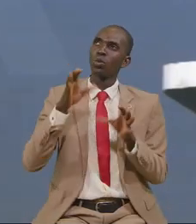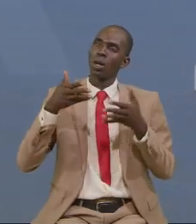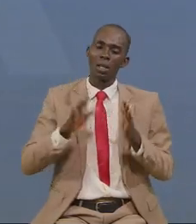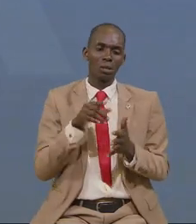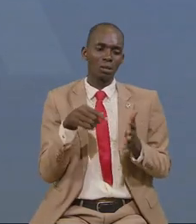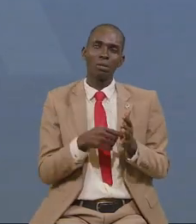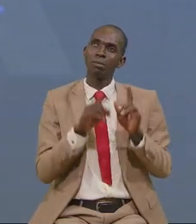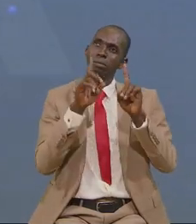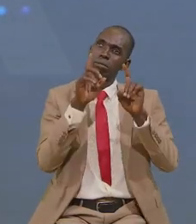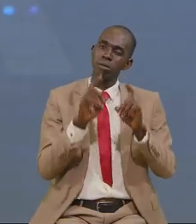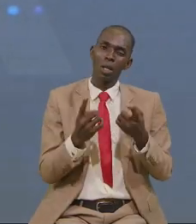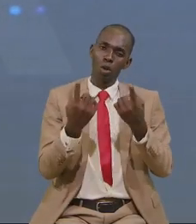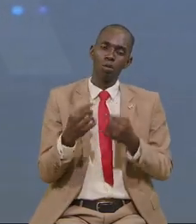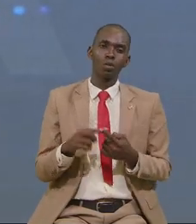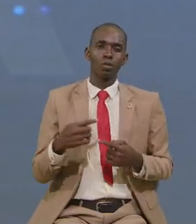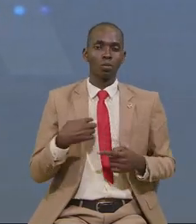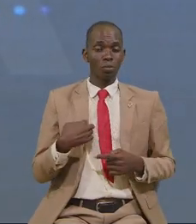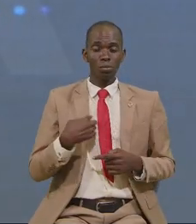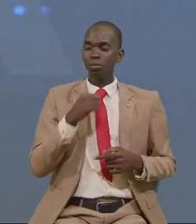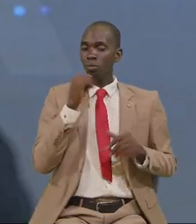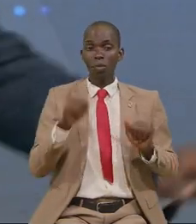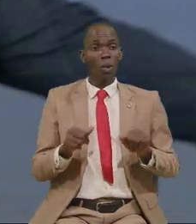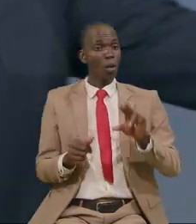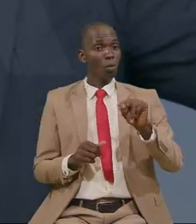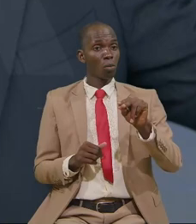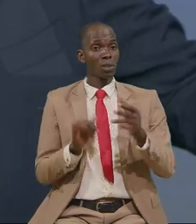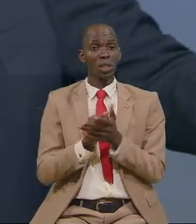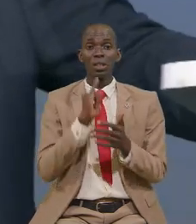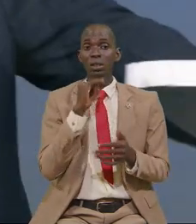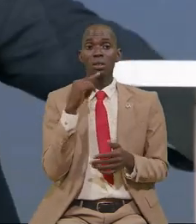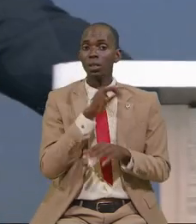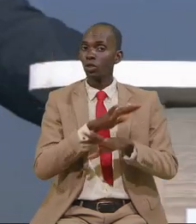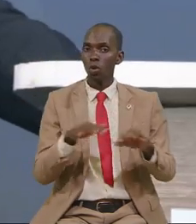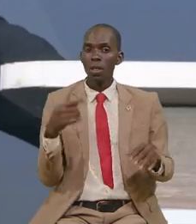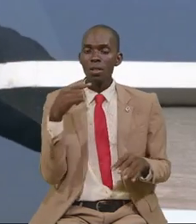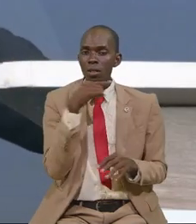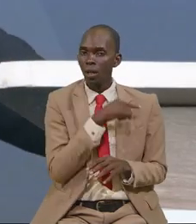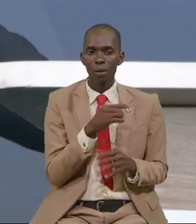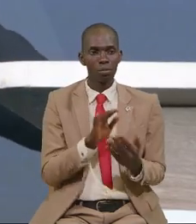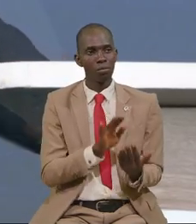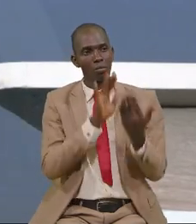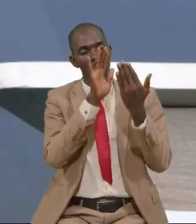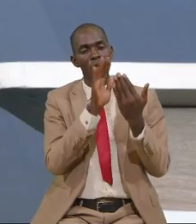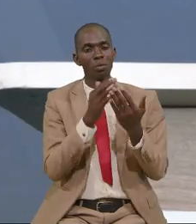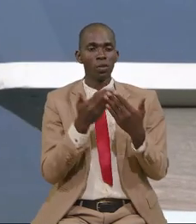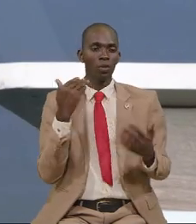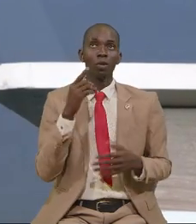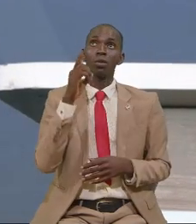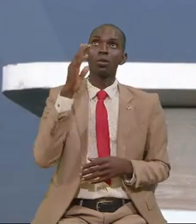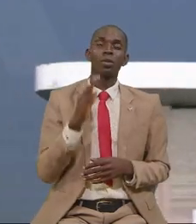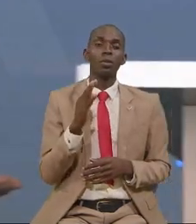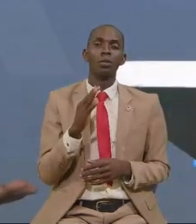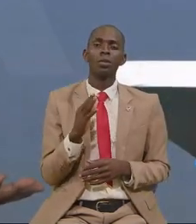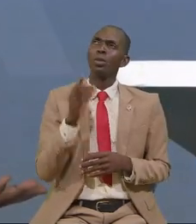me? I am not able. That's a lie. Don't tell a lie in the face of God. God, why